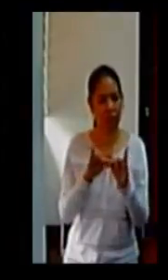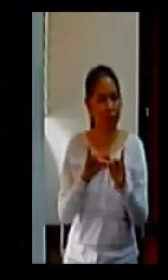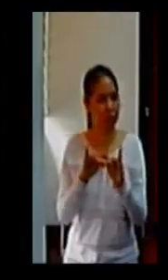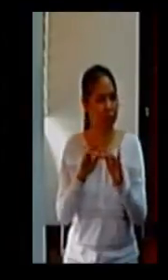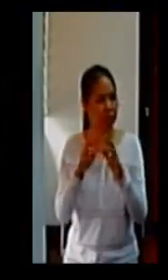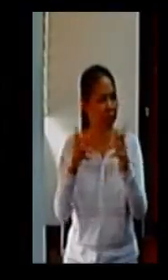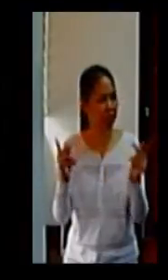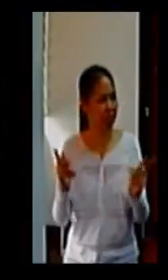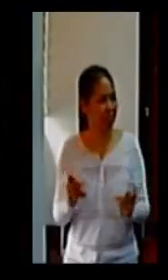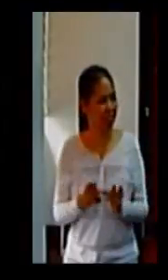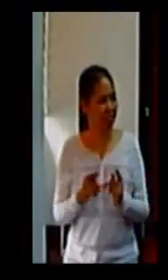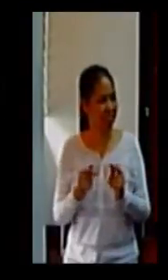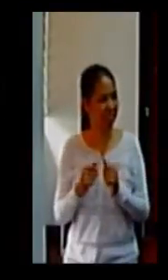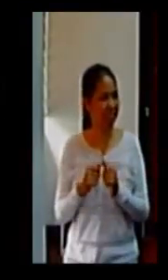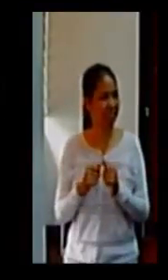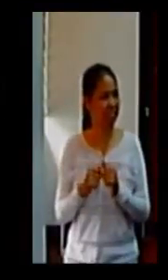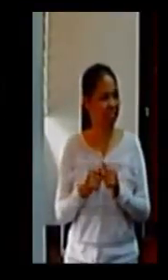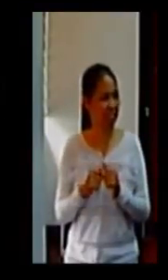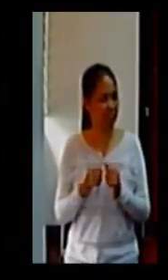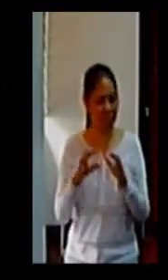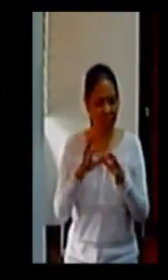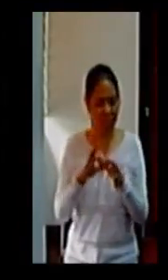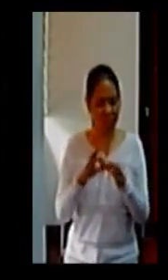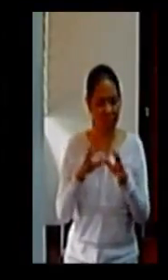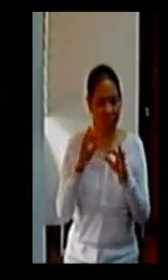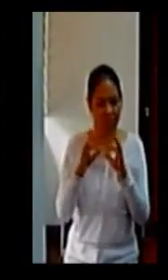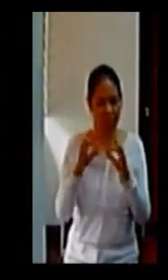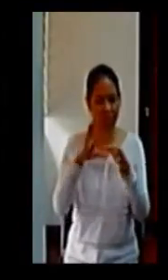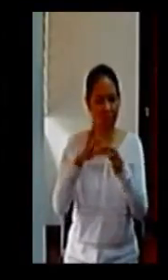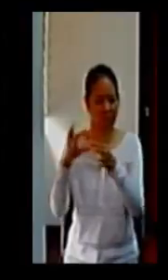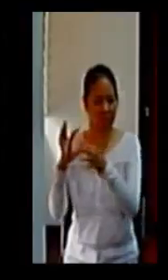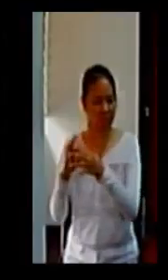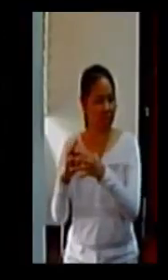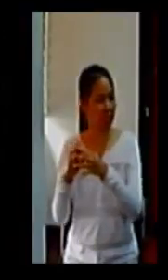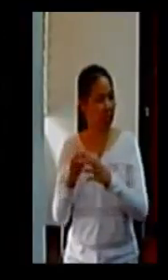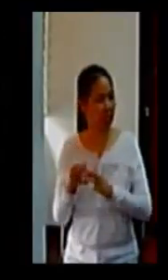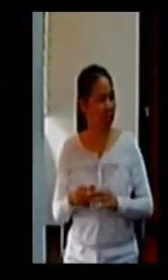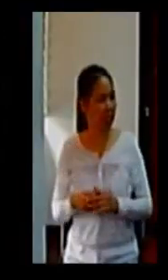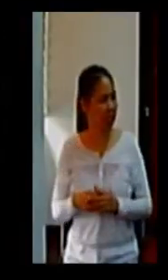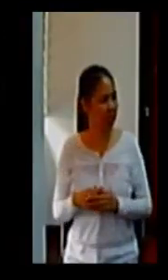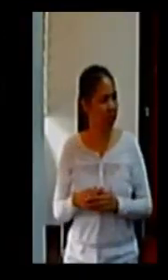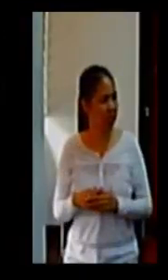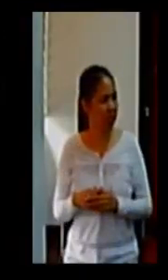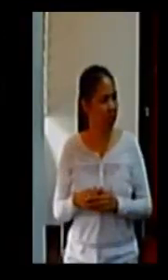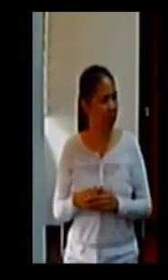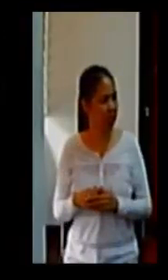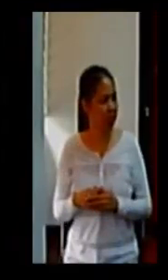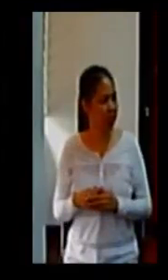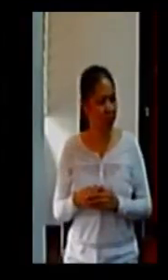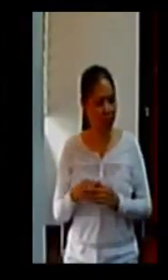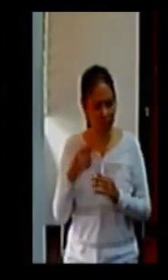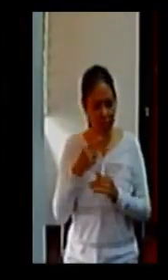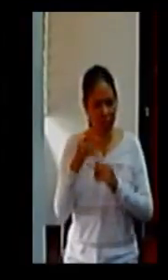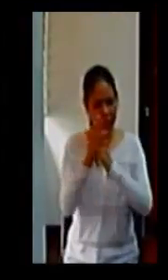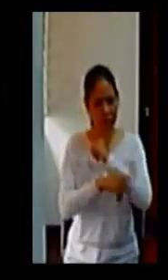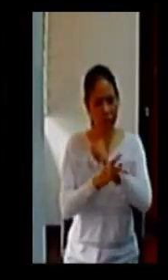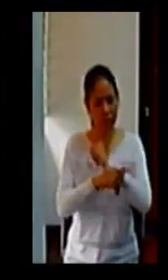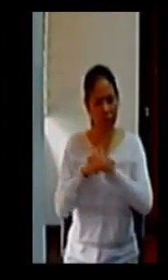lang dinescribe yung aming rice terraces. So we can say that the province of Ifugao